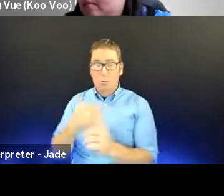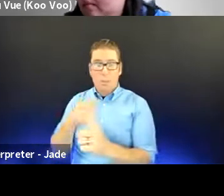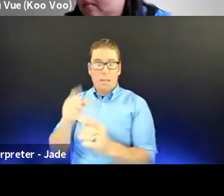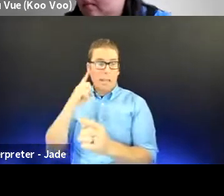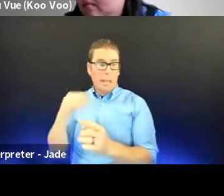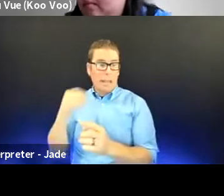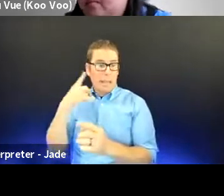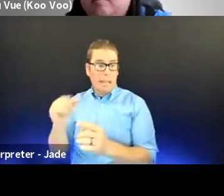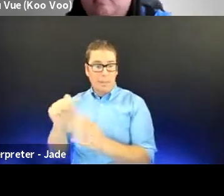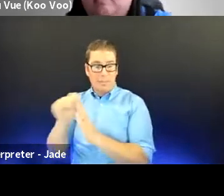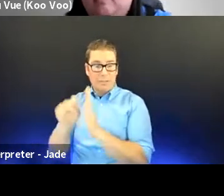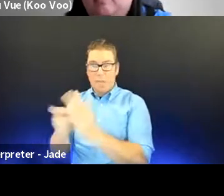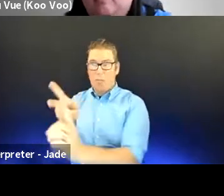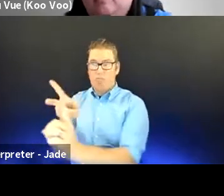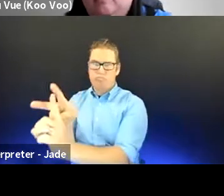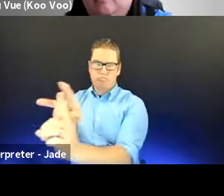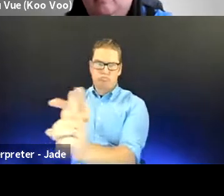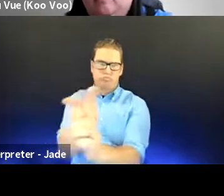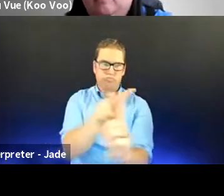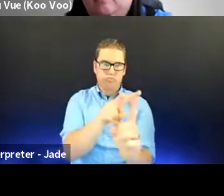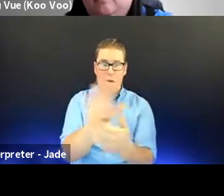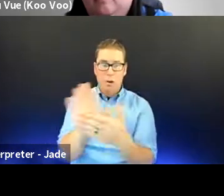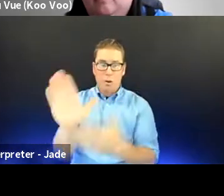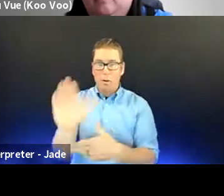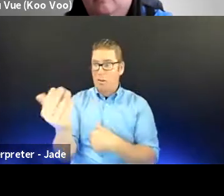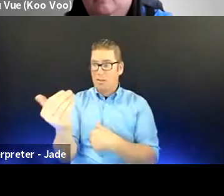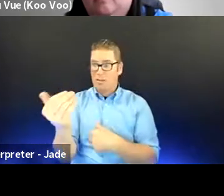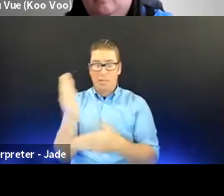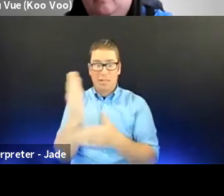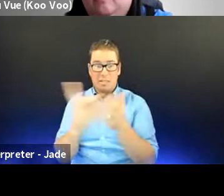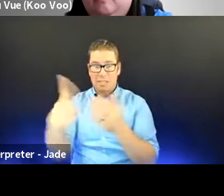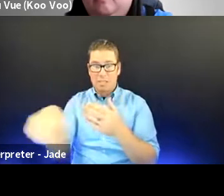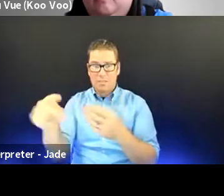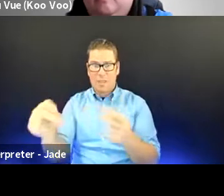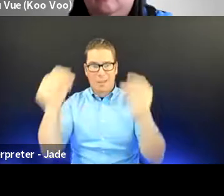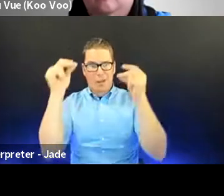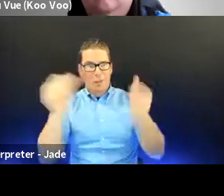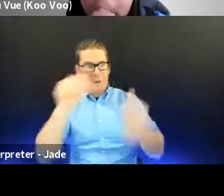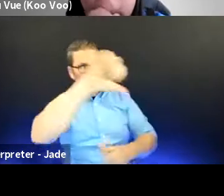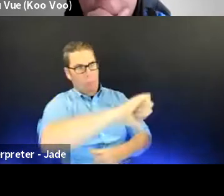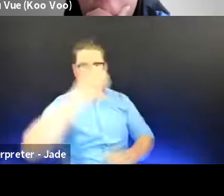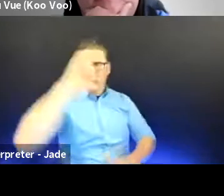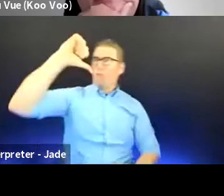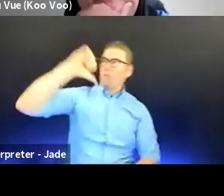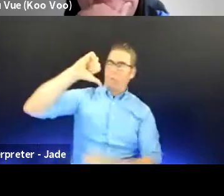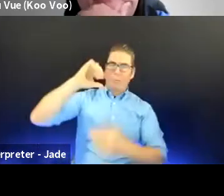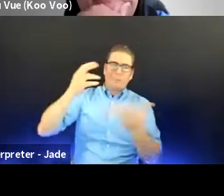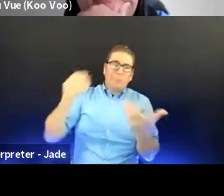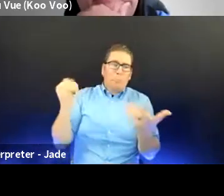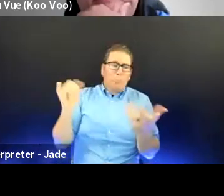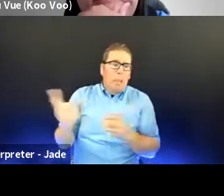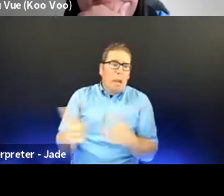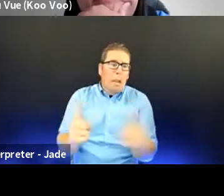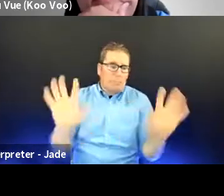California. And I got very quick rejection letters from some, as is the way it goes. I interviewed at